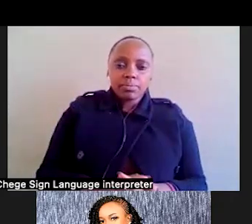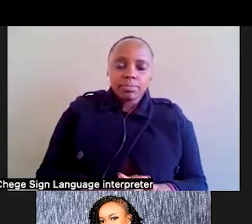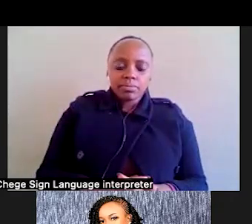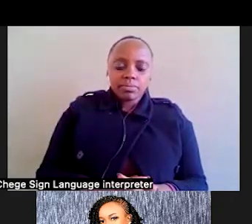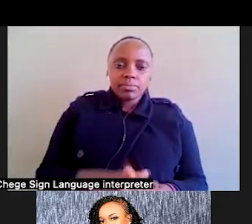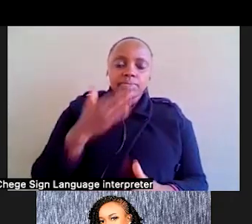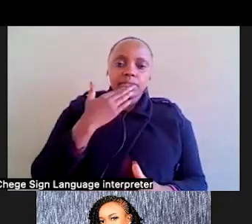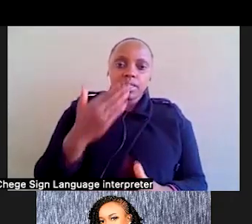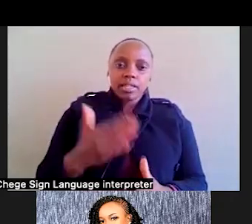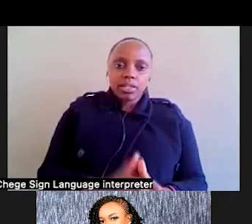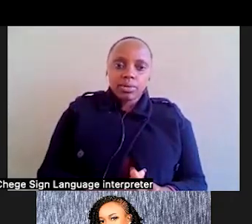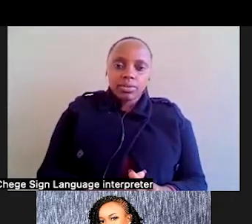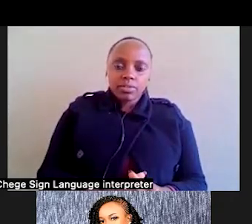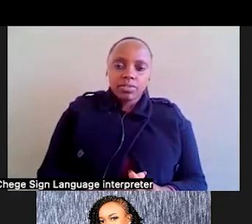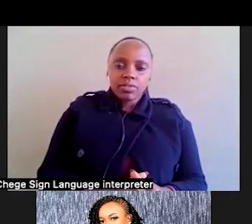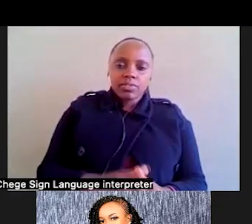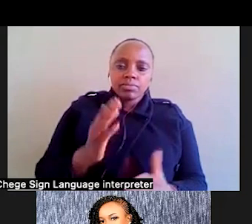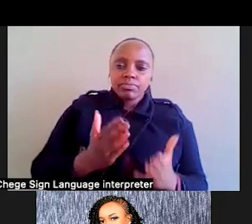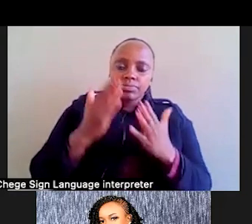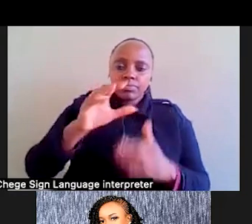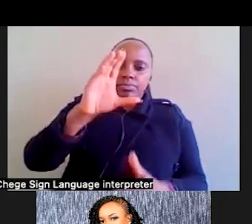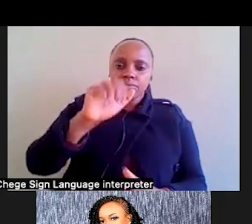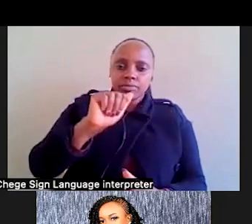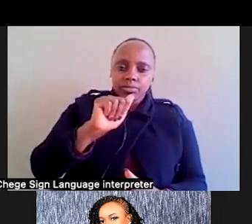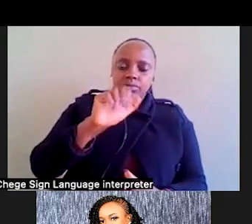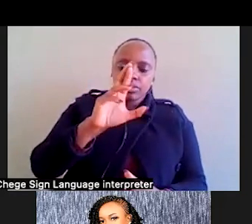Thank you. Over to you, Caroline.